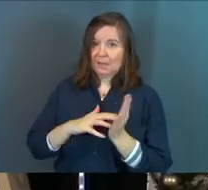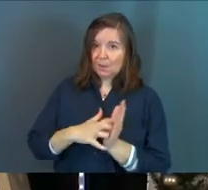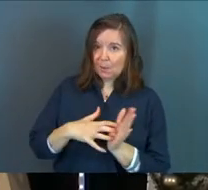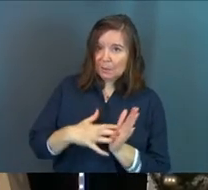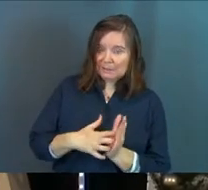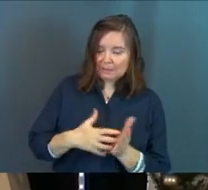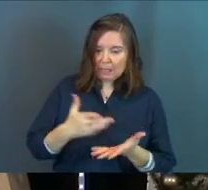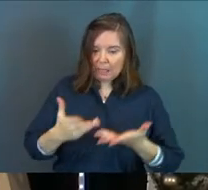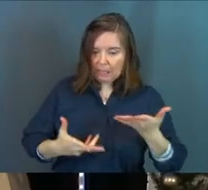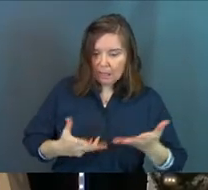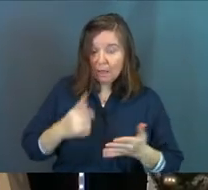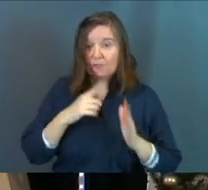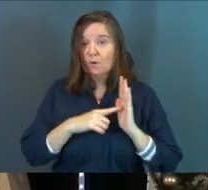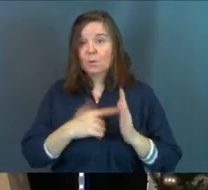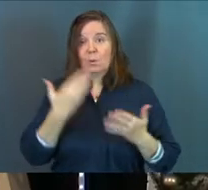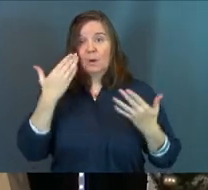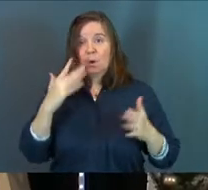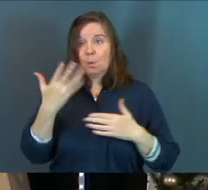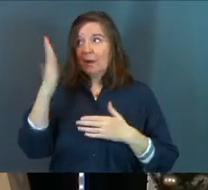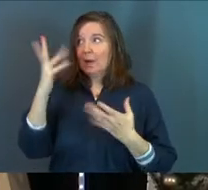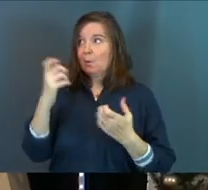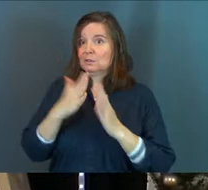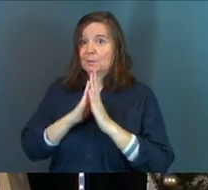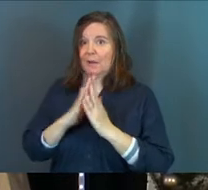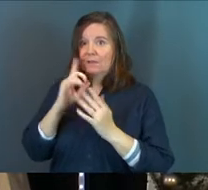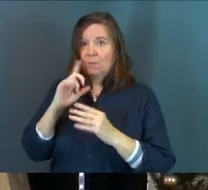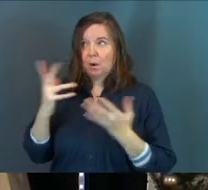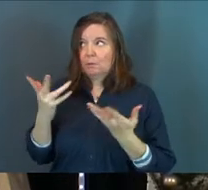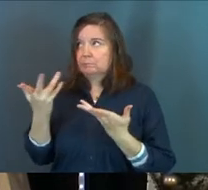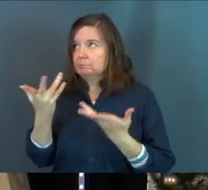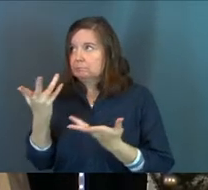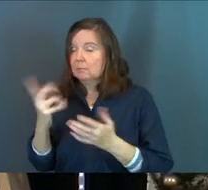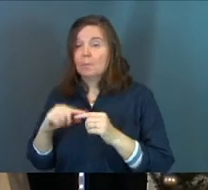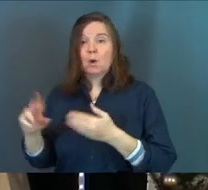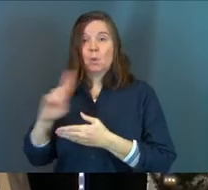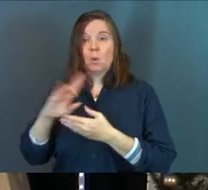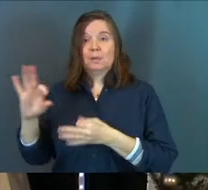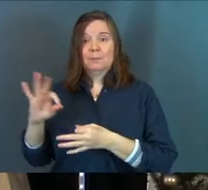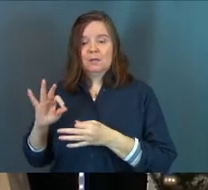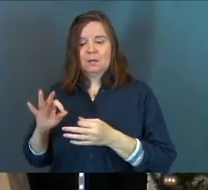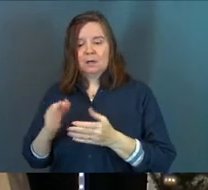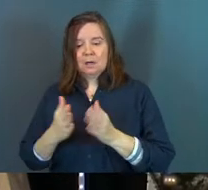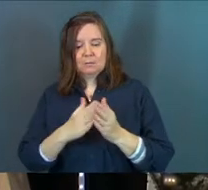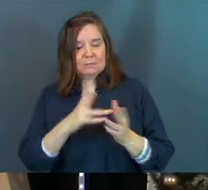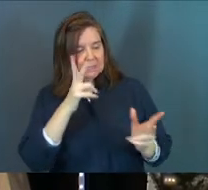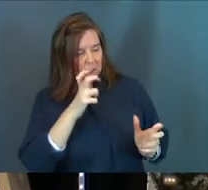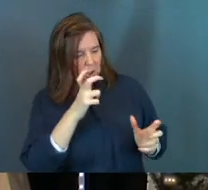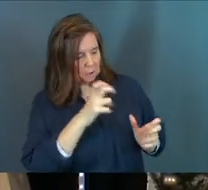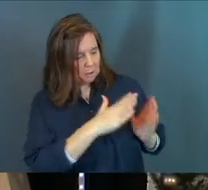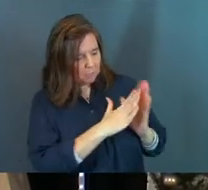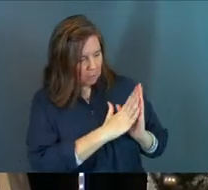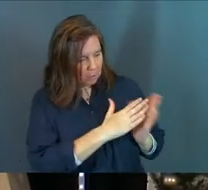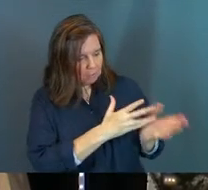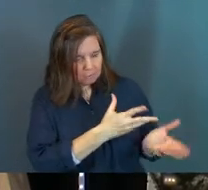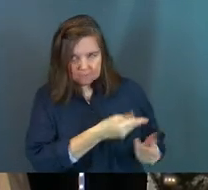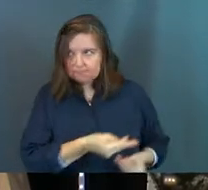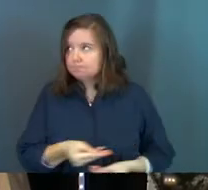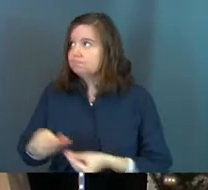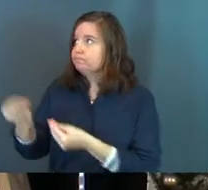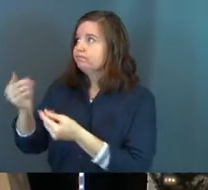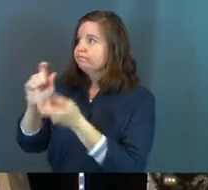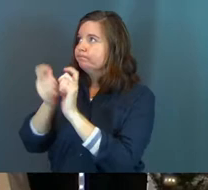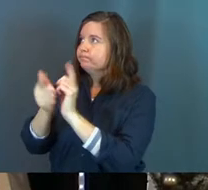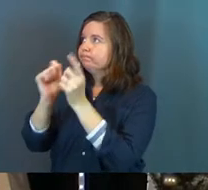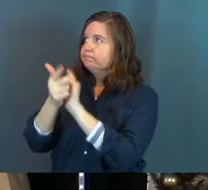weakness. For example, we don't know what God wants us to pray for, but the Holy Spirit prays for us with groanings that cannot be expressed